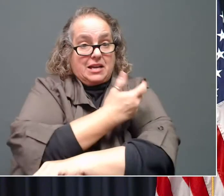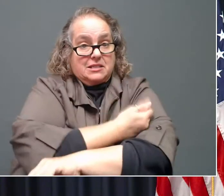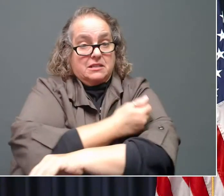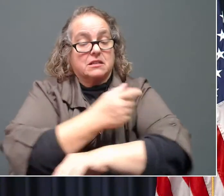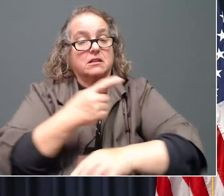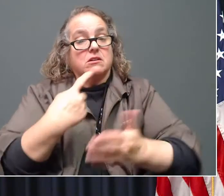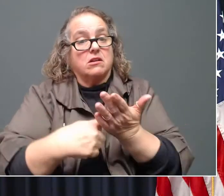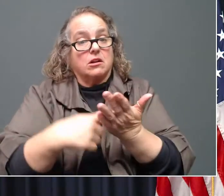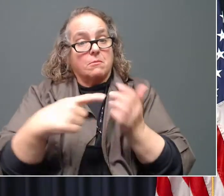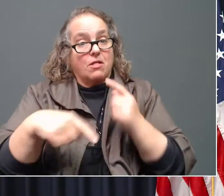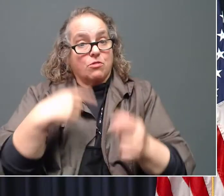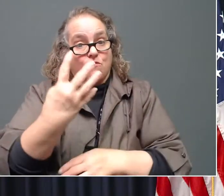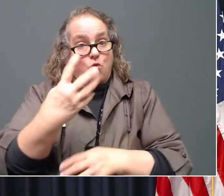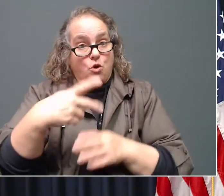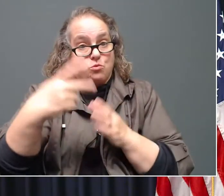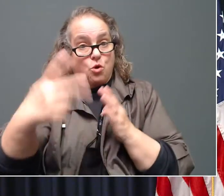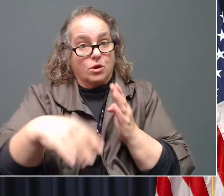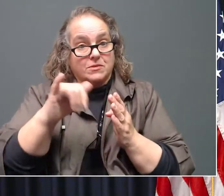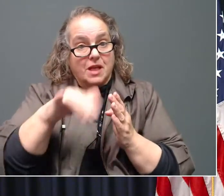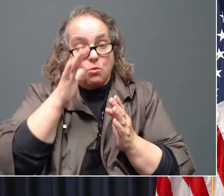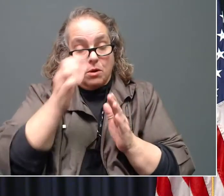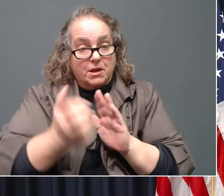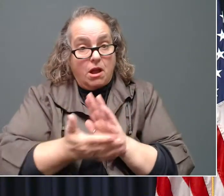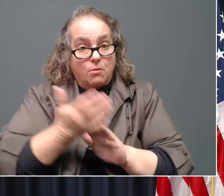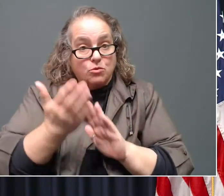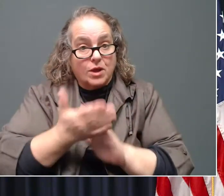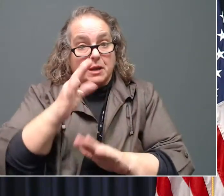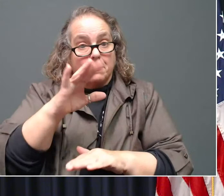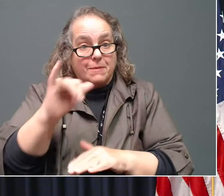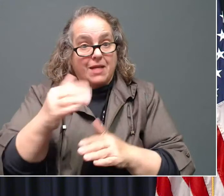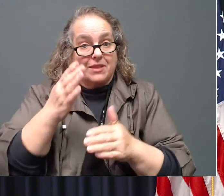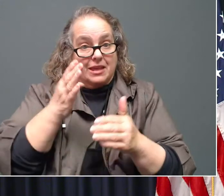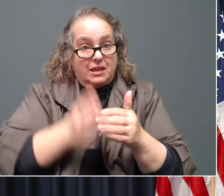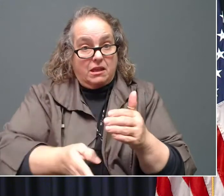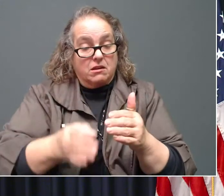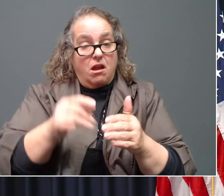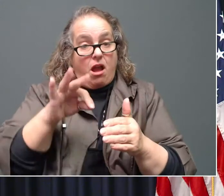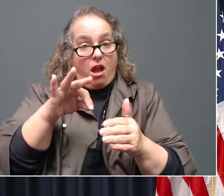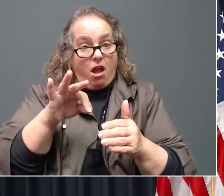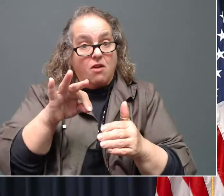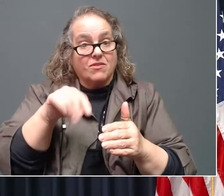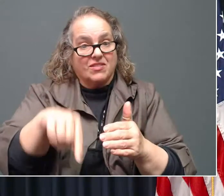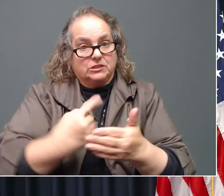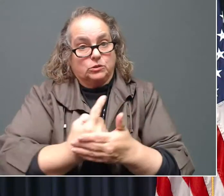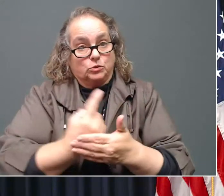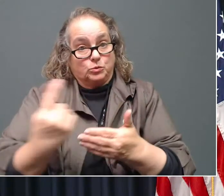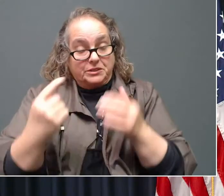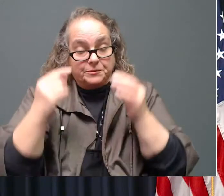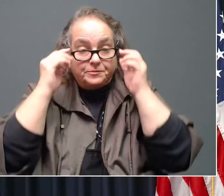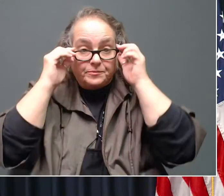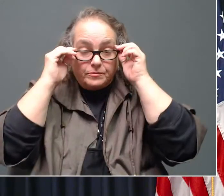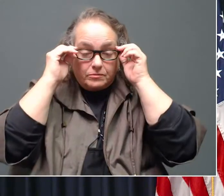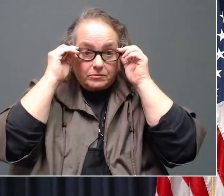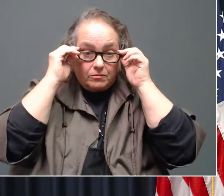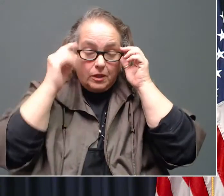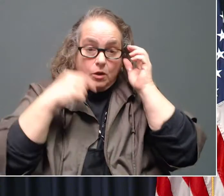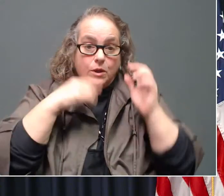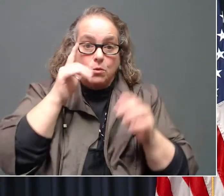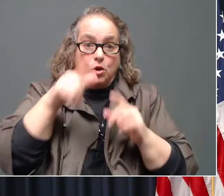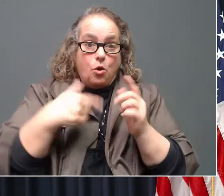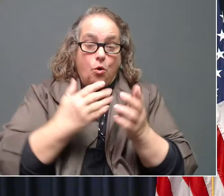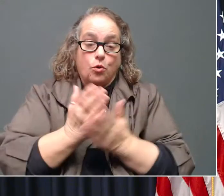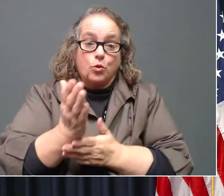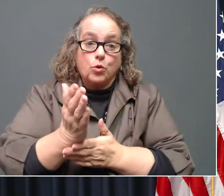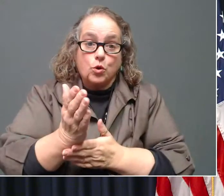programs that will be operating by the end of this week. We're going to go through the